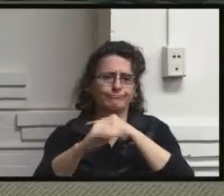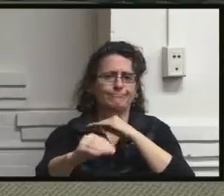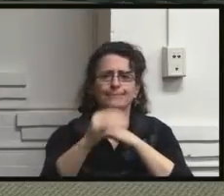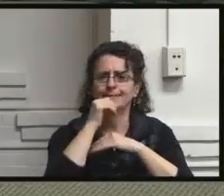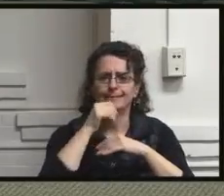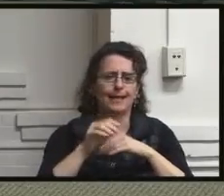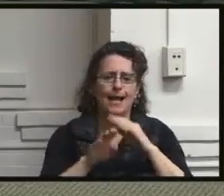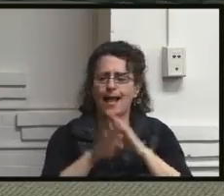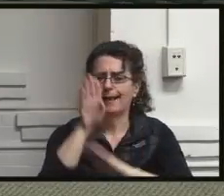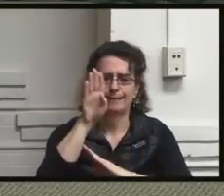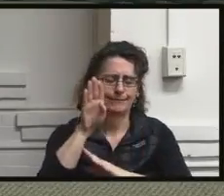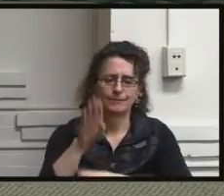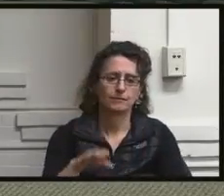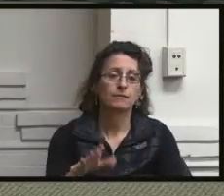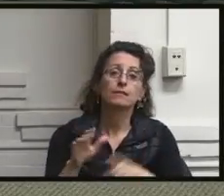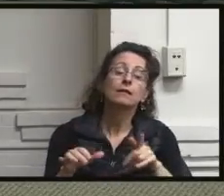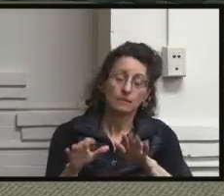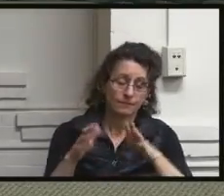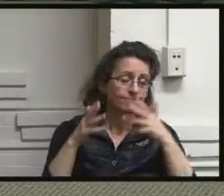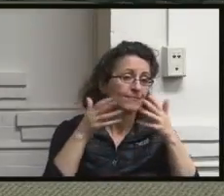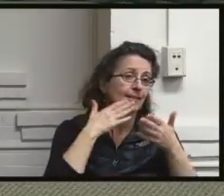I have a follow-up question. Sure.